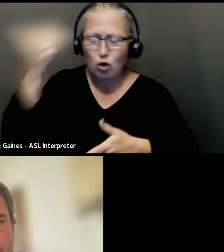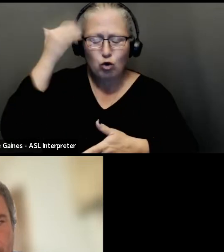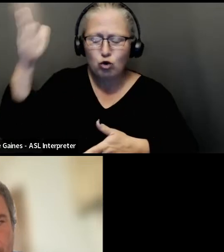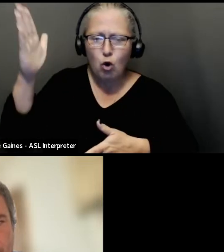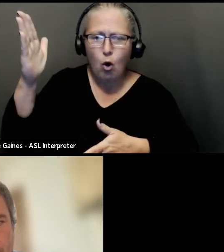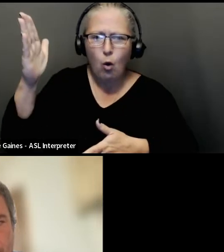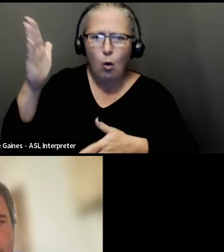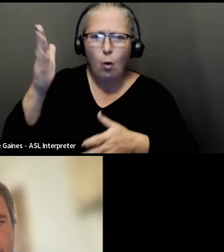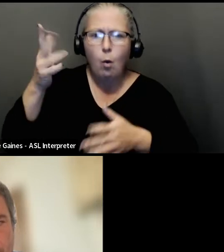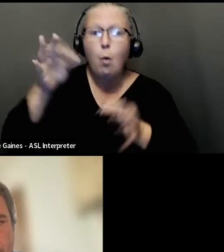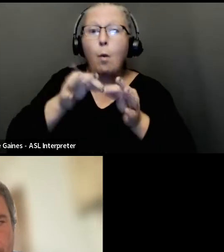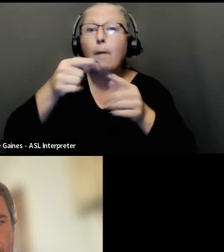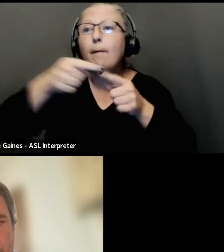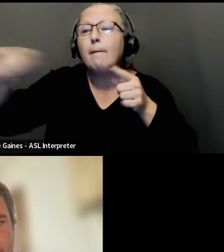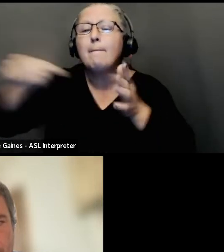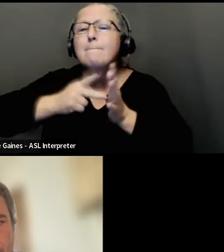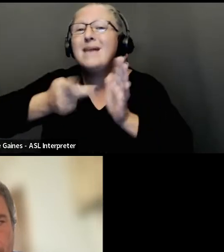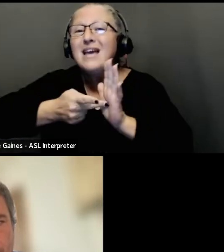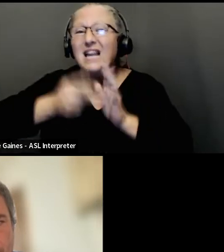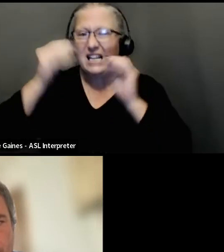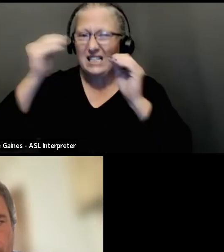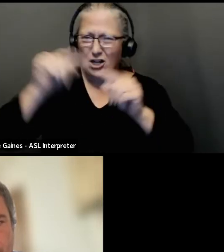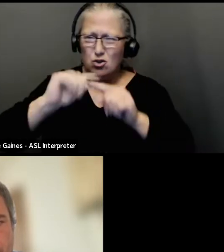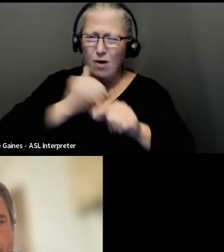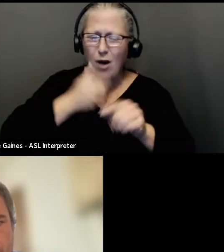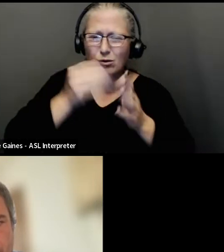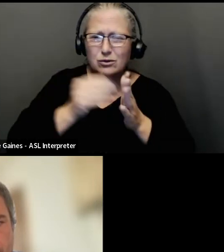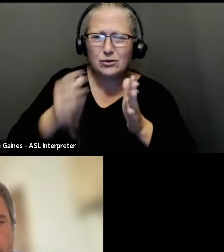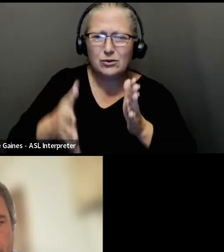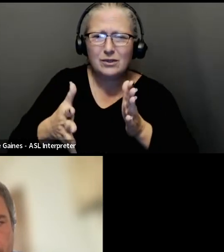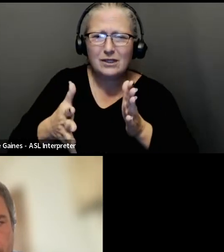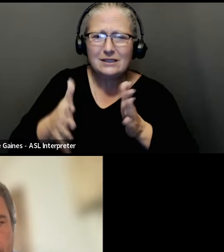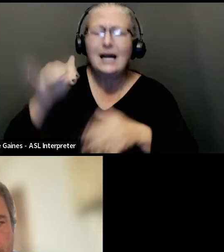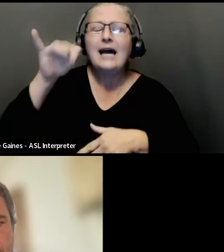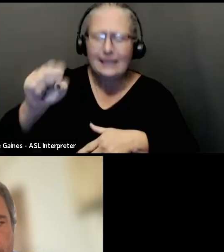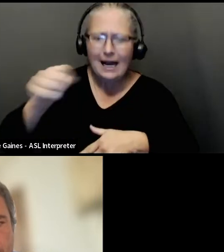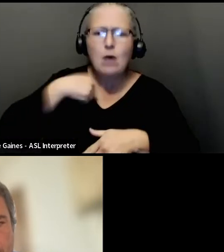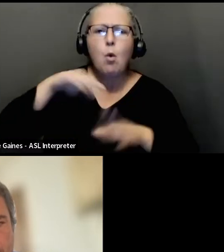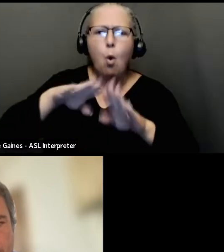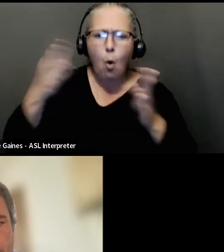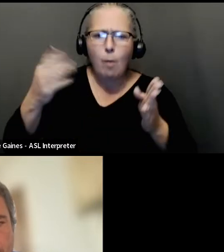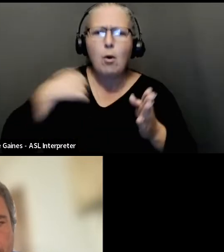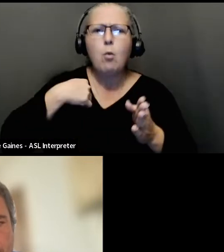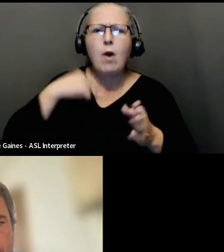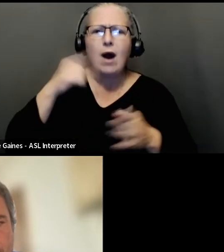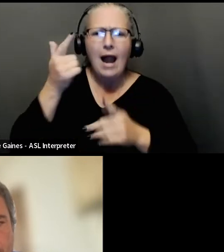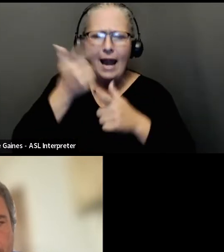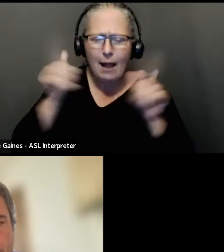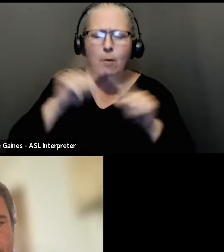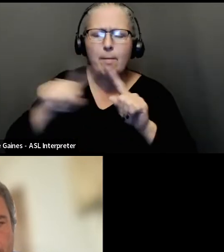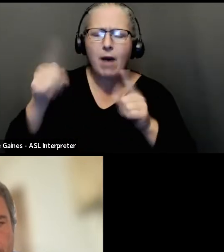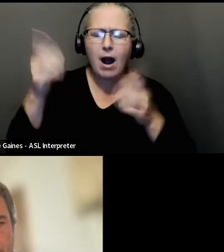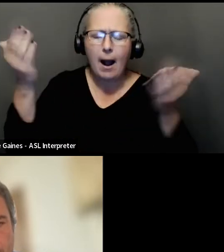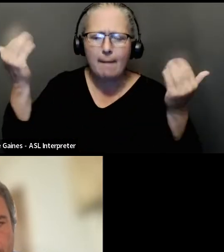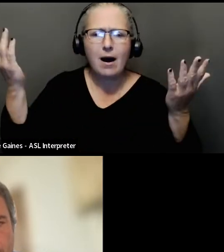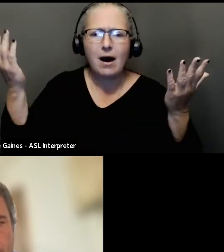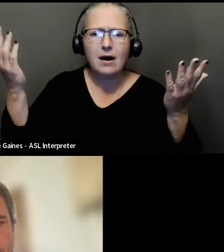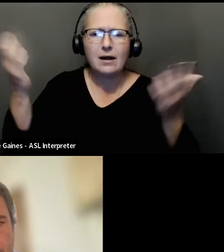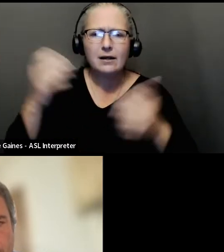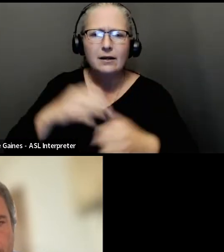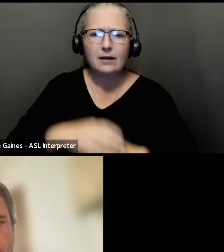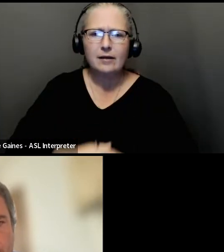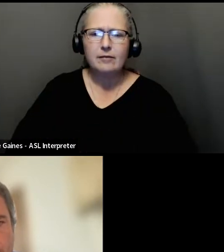of the words and teaches that to our students. Yes, we are open. Yes, we are liberal, but come on.